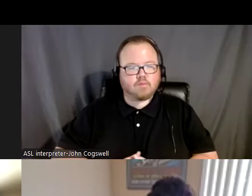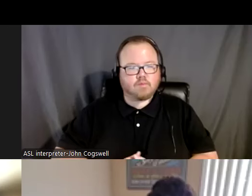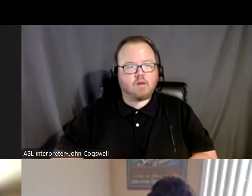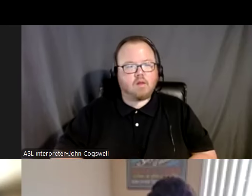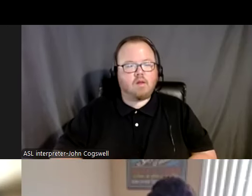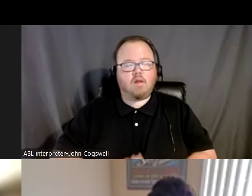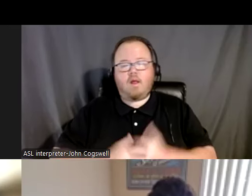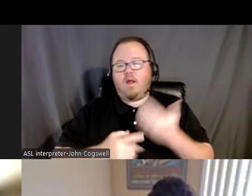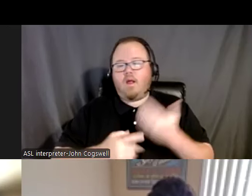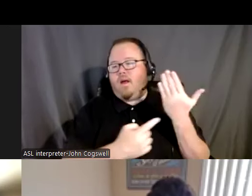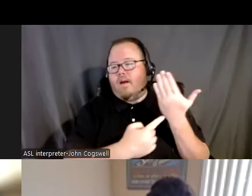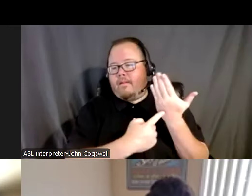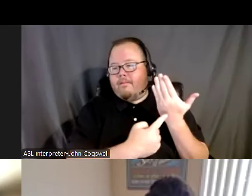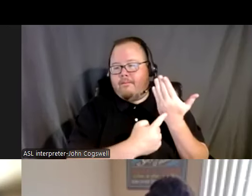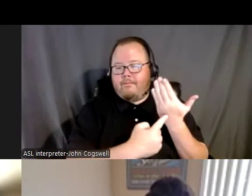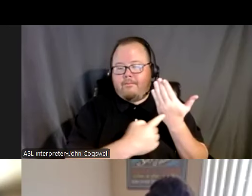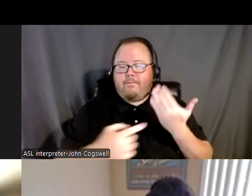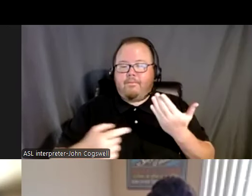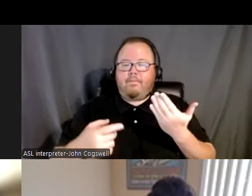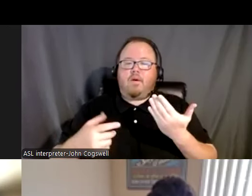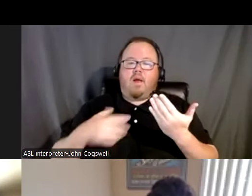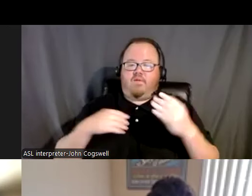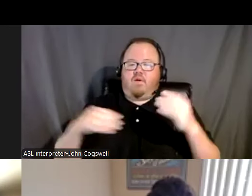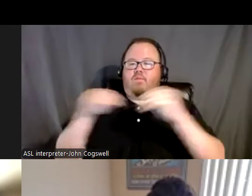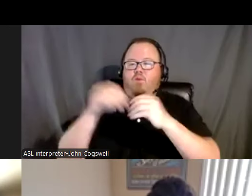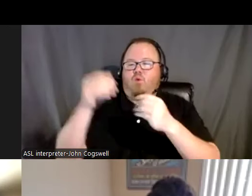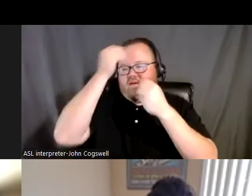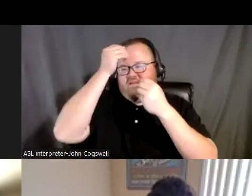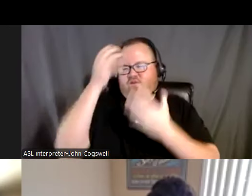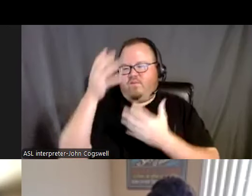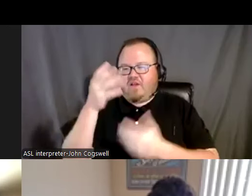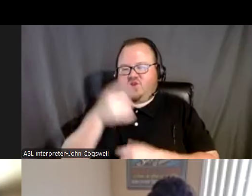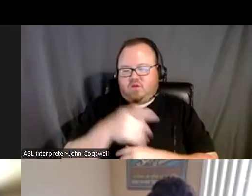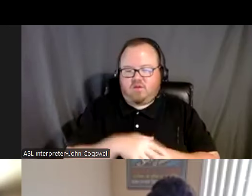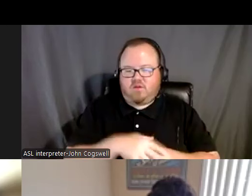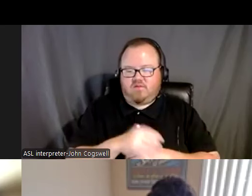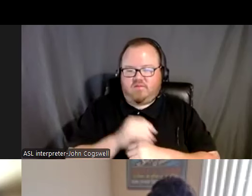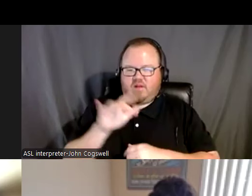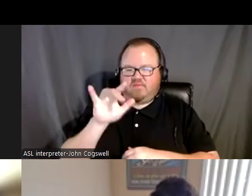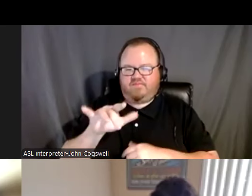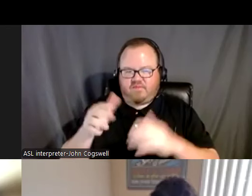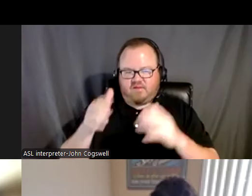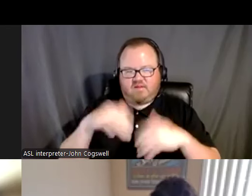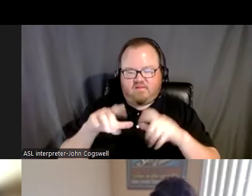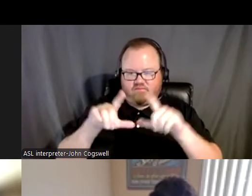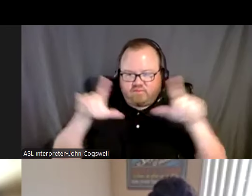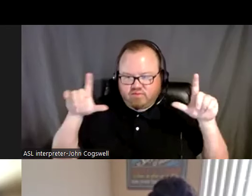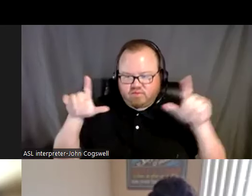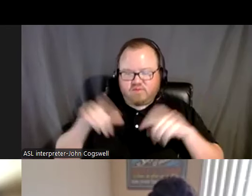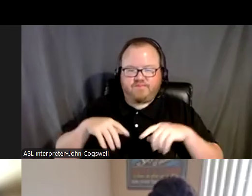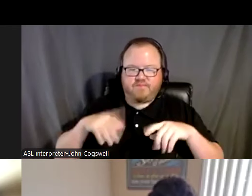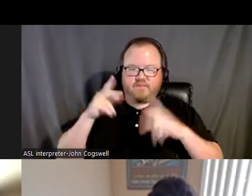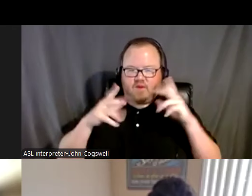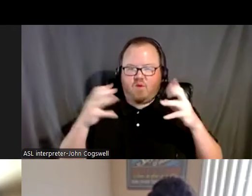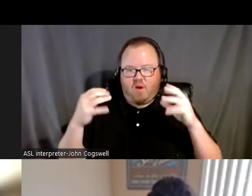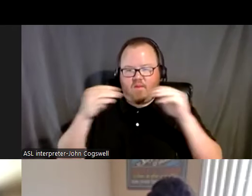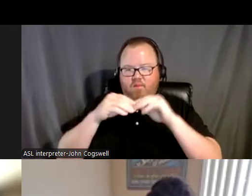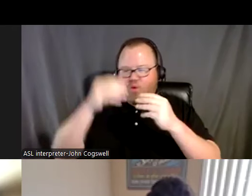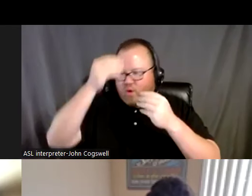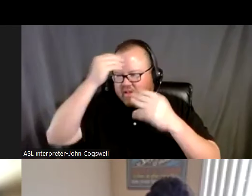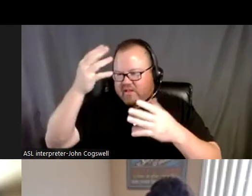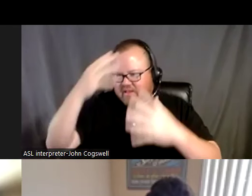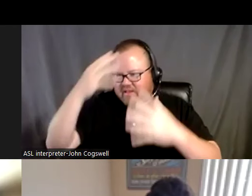On the back, we get into a little bit more information. Actually, if we go ahead and zoom in on the next slide, people wanted a little bit more data. They were